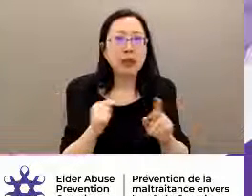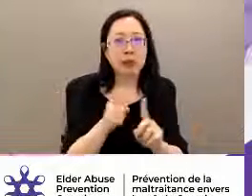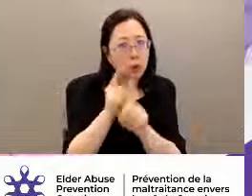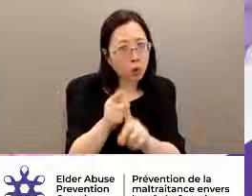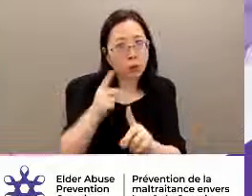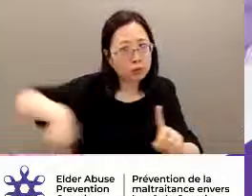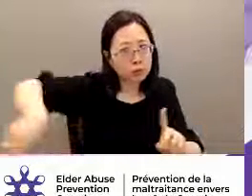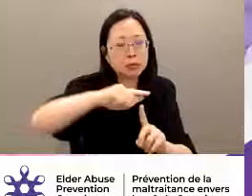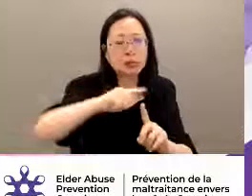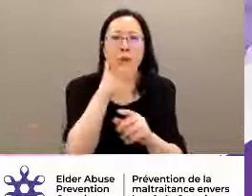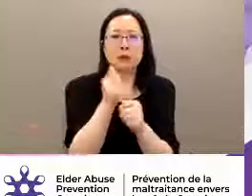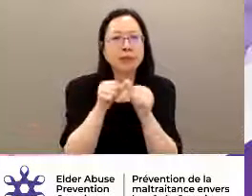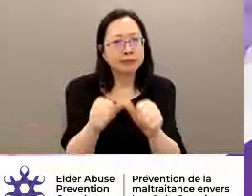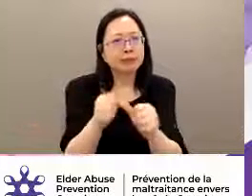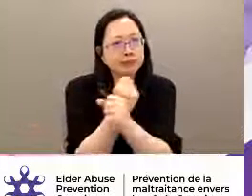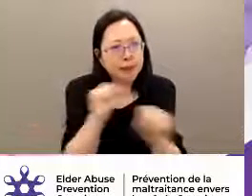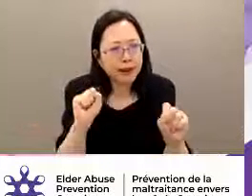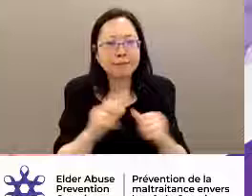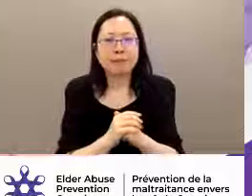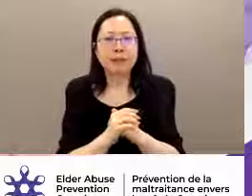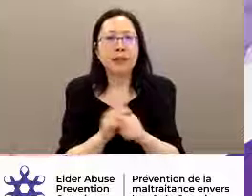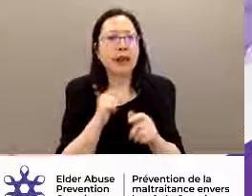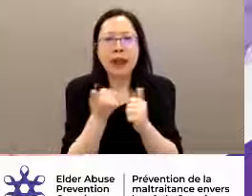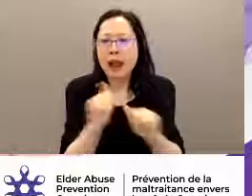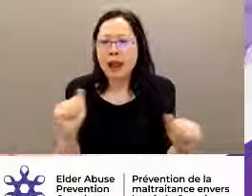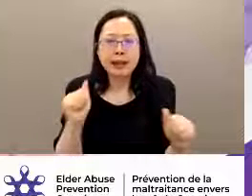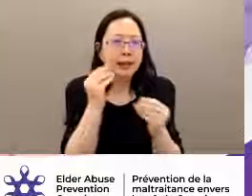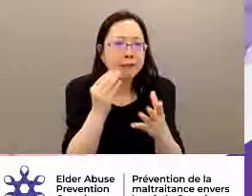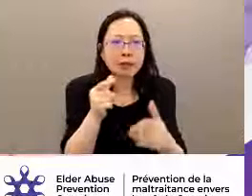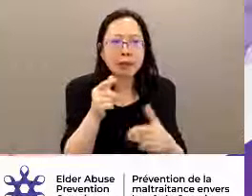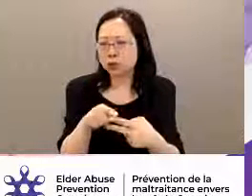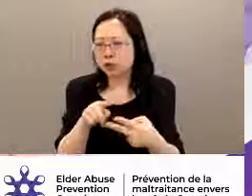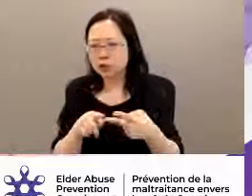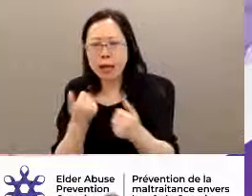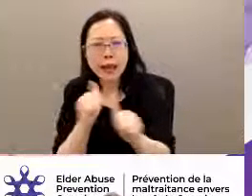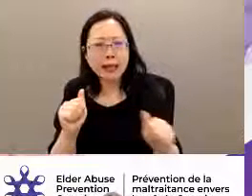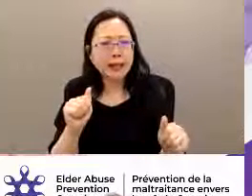each other safe through community-based resources that have been tried, tested, and